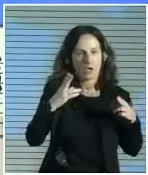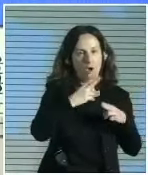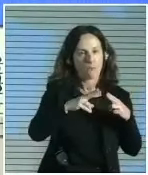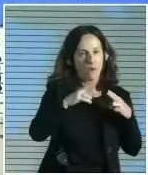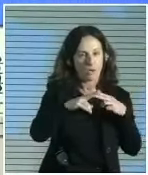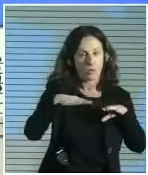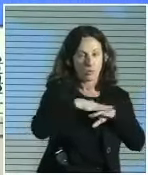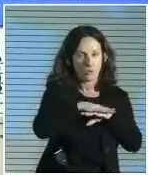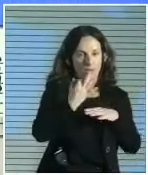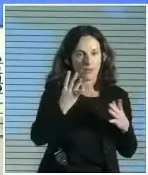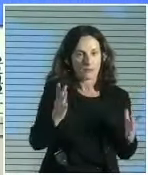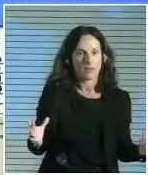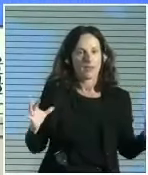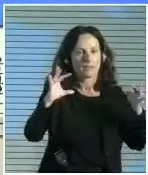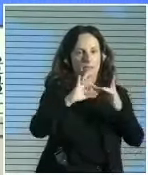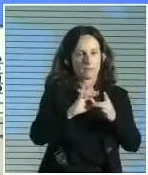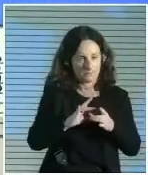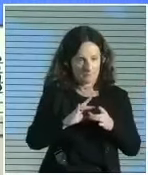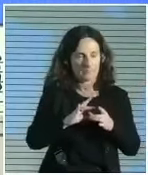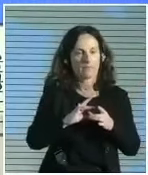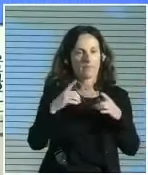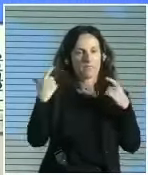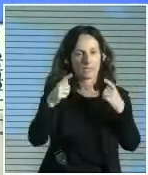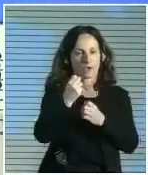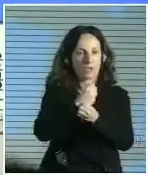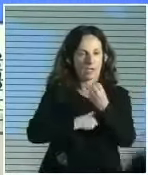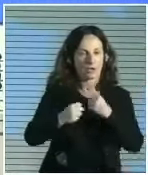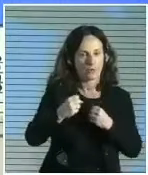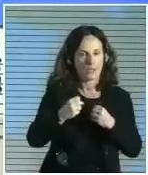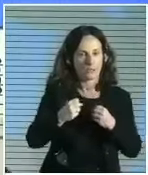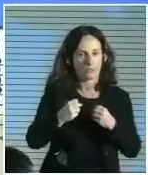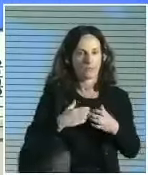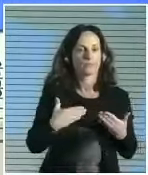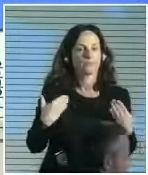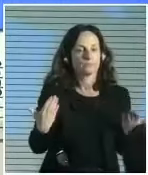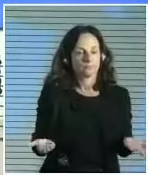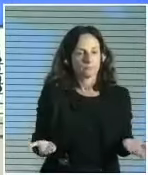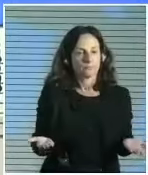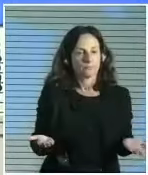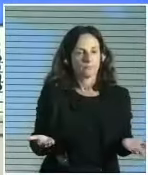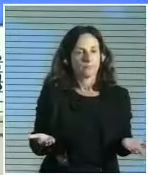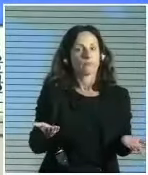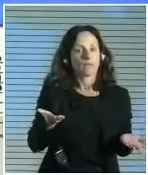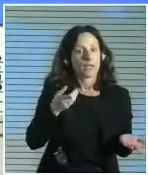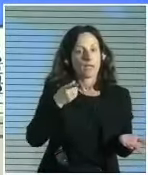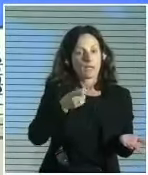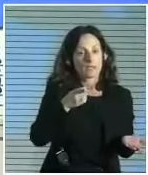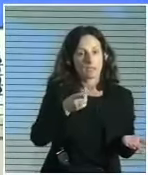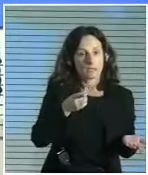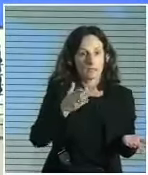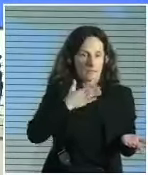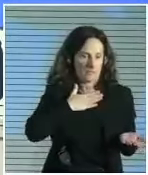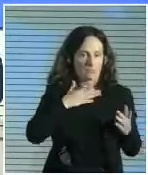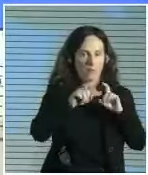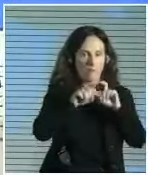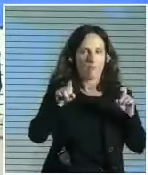results in the need to create value for your company. One of the things that we have also learned is that once you have those